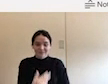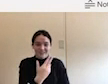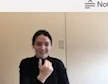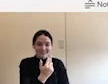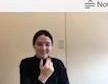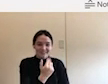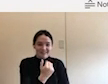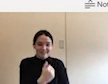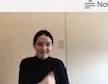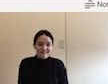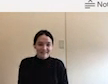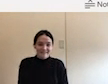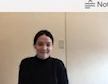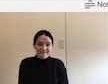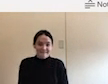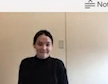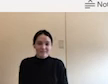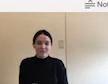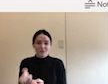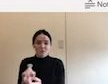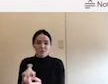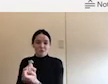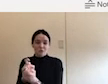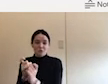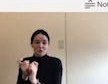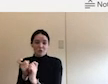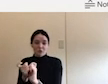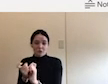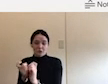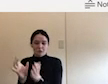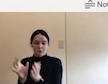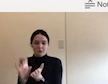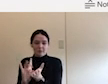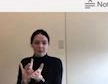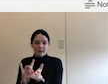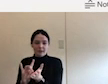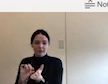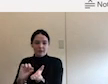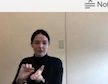we change the orientation of these magnets.